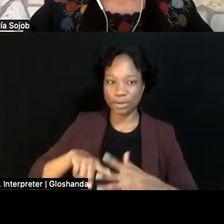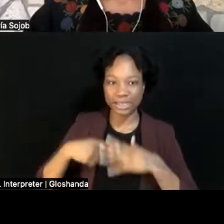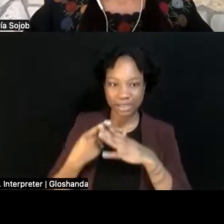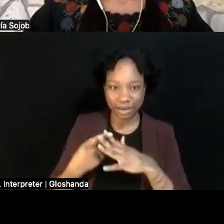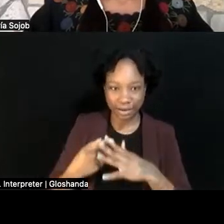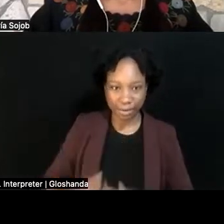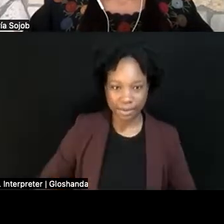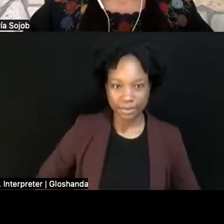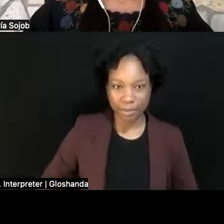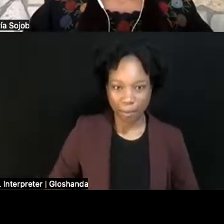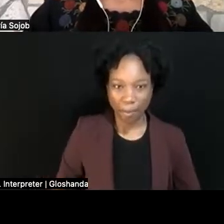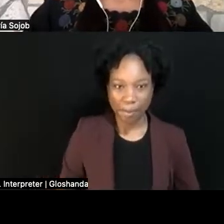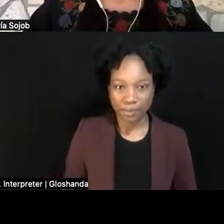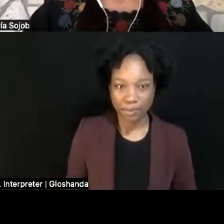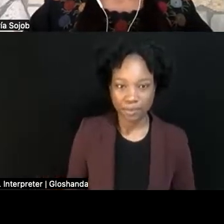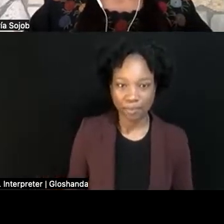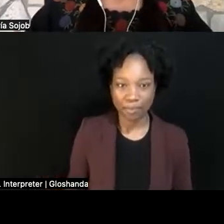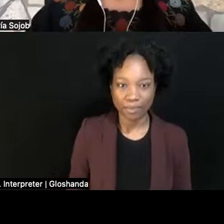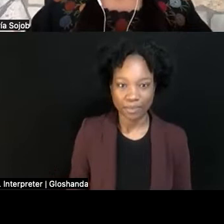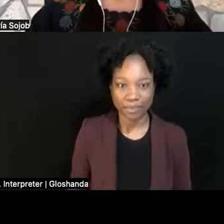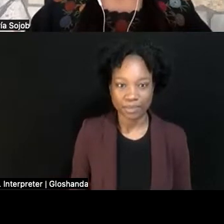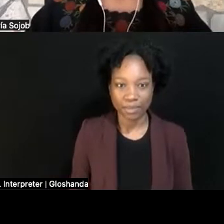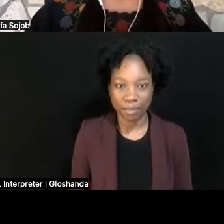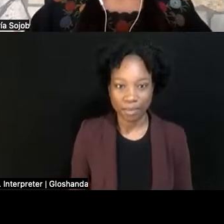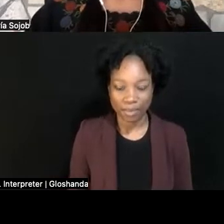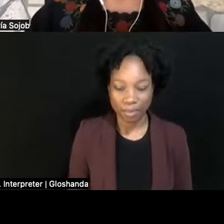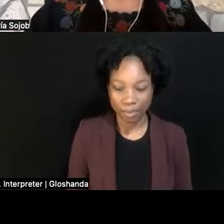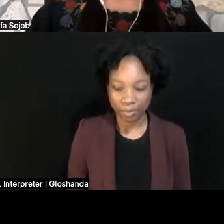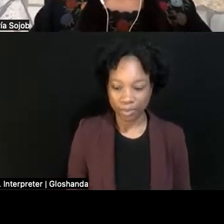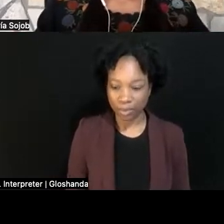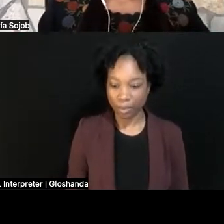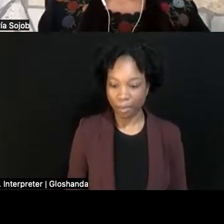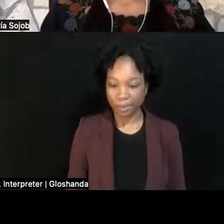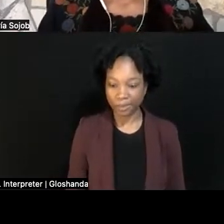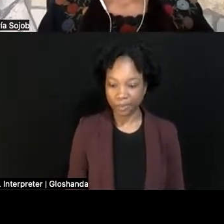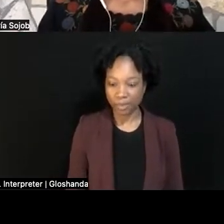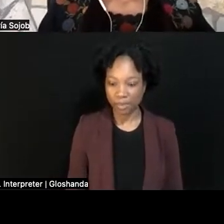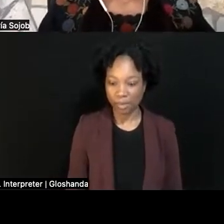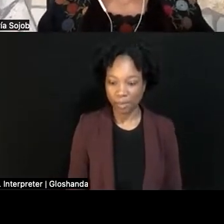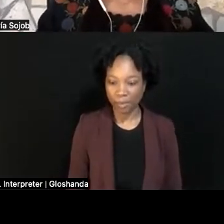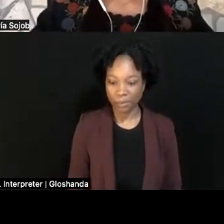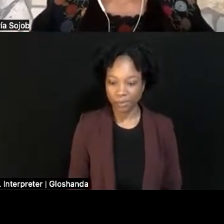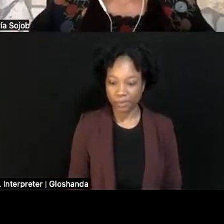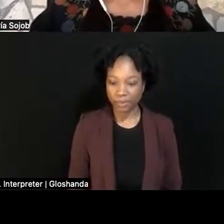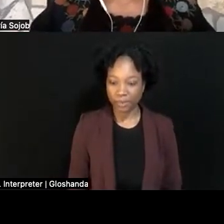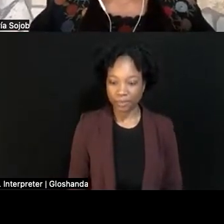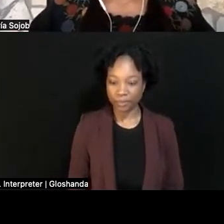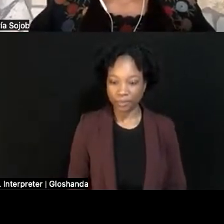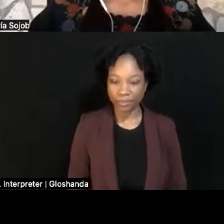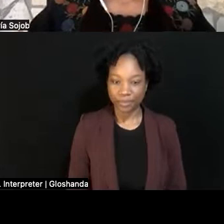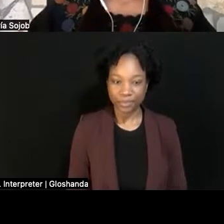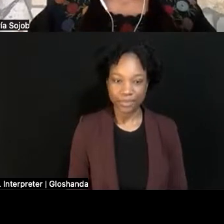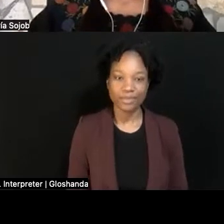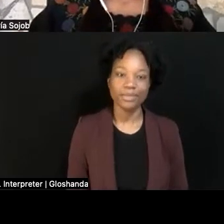CART. Qué bonito este grupo, esta reunión de personas. Primero quiero ver